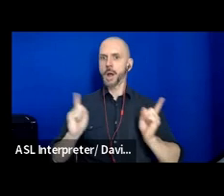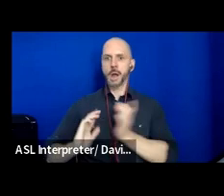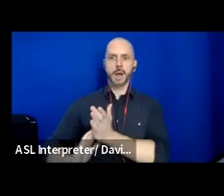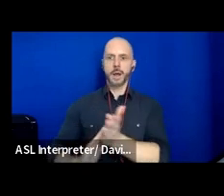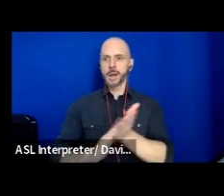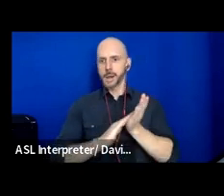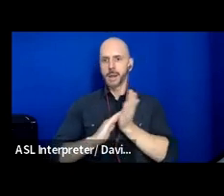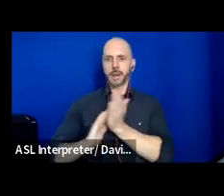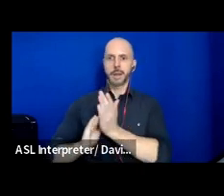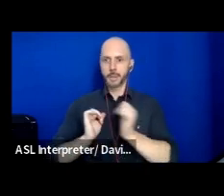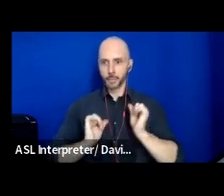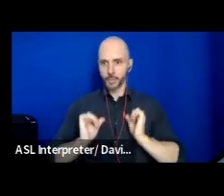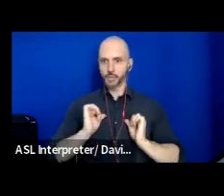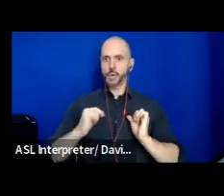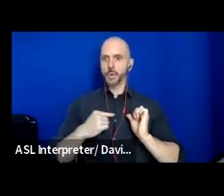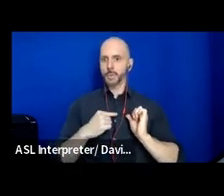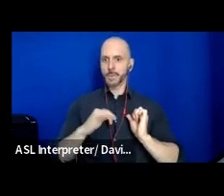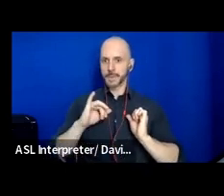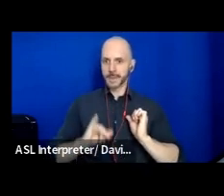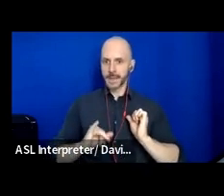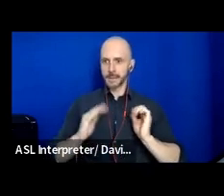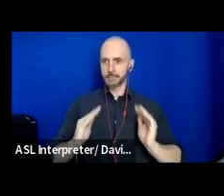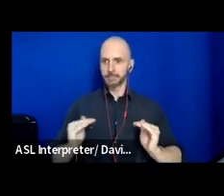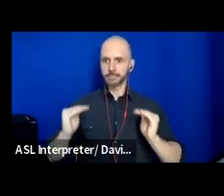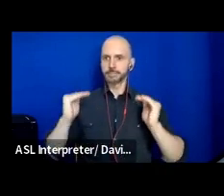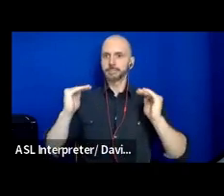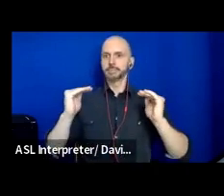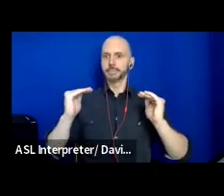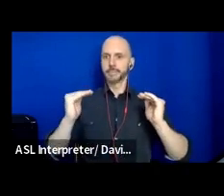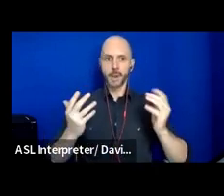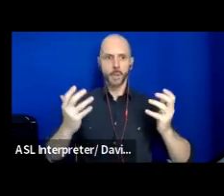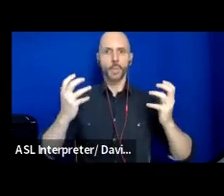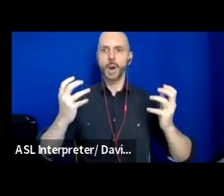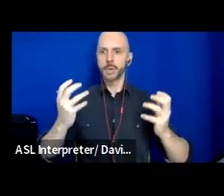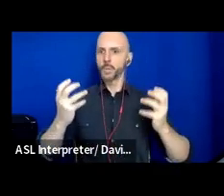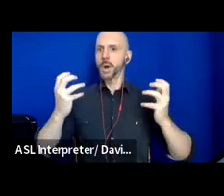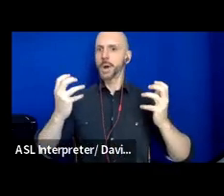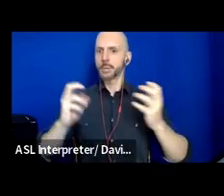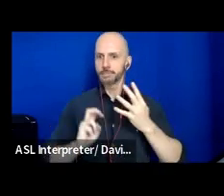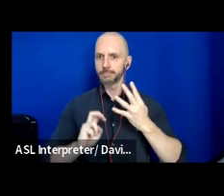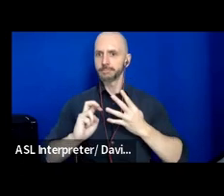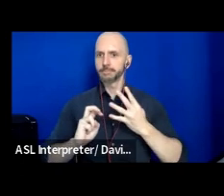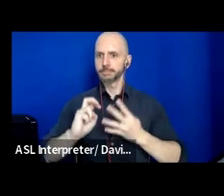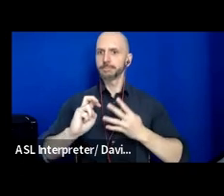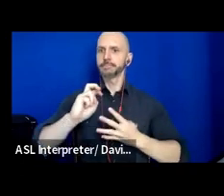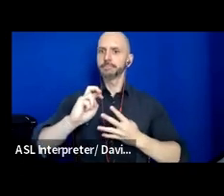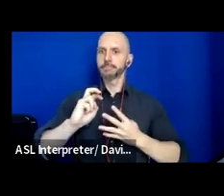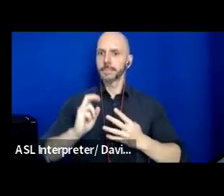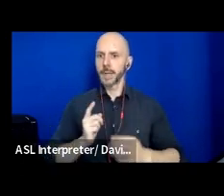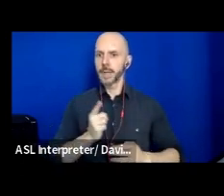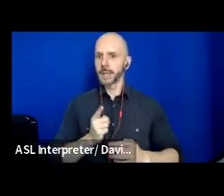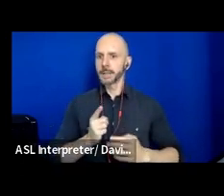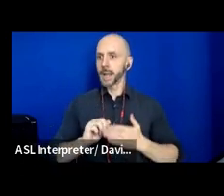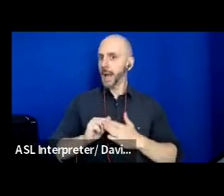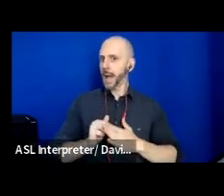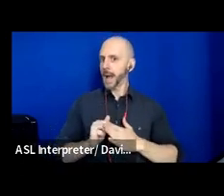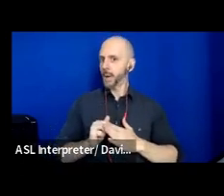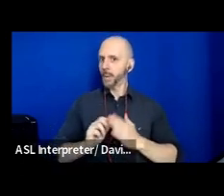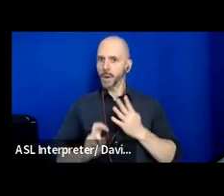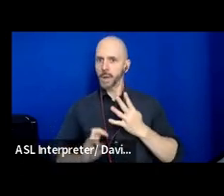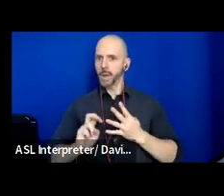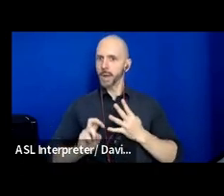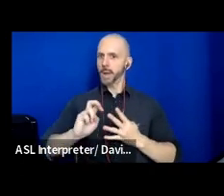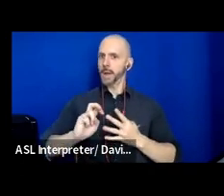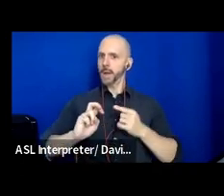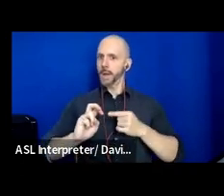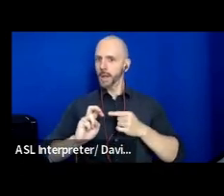sort of environment that will lead to really great performance? And many of you on this know that there's been all kinds of biased ideas about what that would look like,